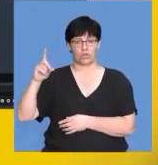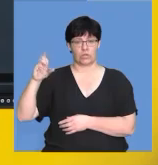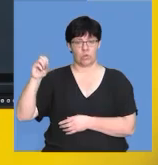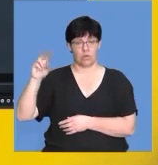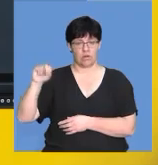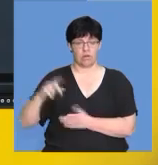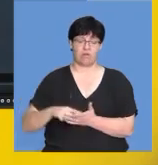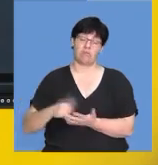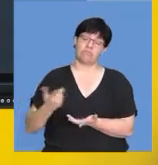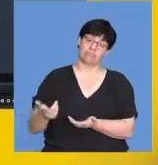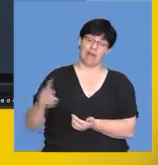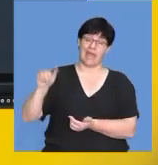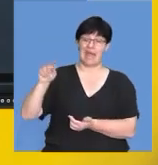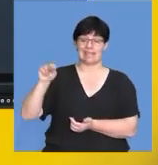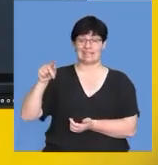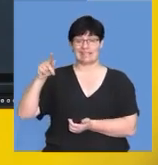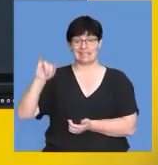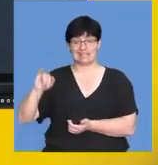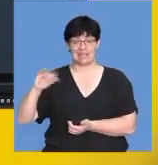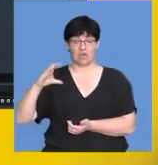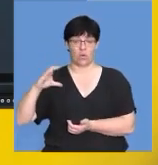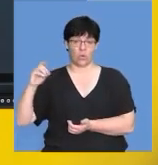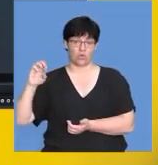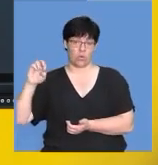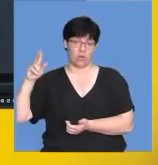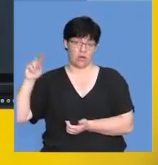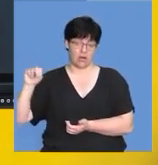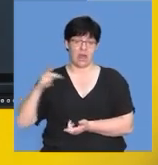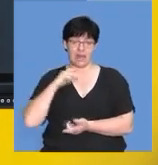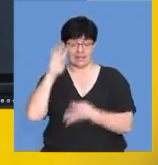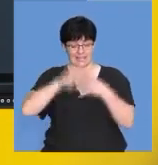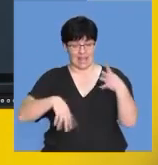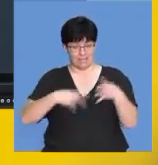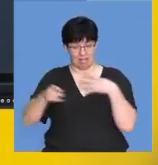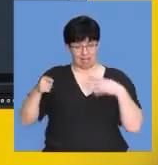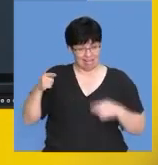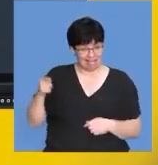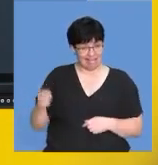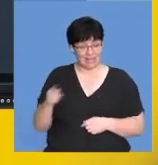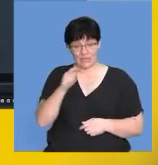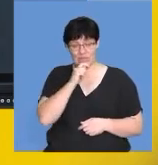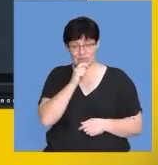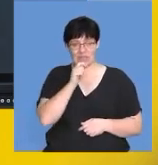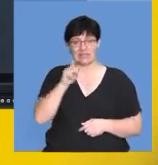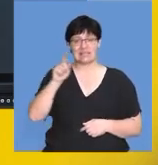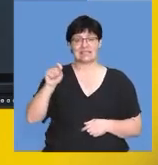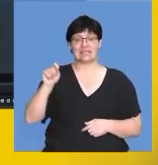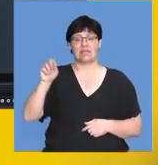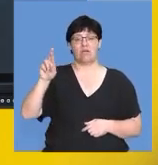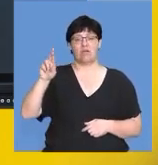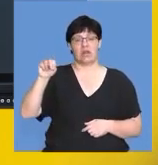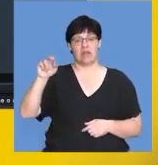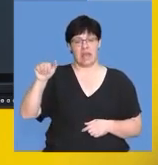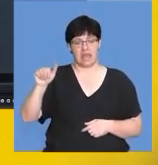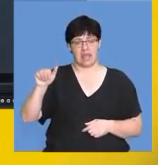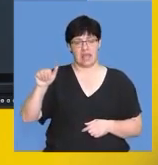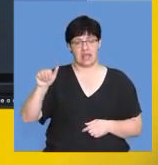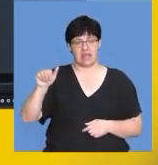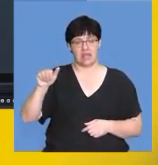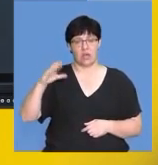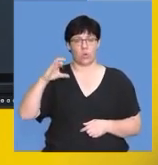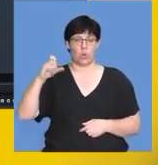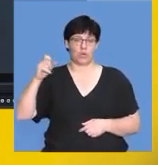at anticodons, and we've used the codon table, in this case, the tRNA codon table. It's important